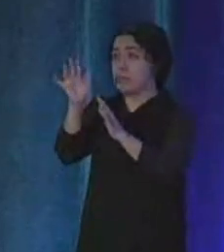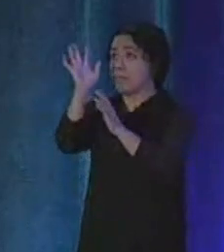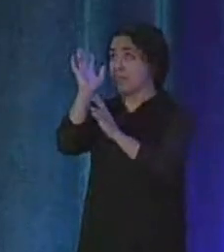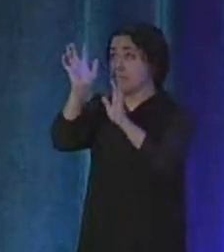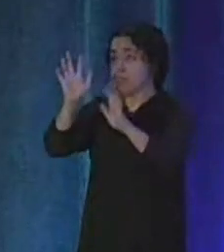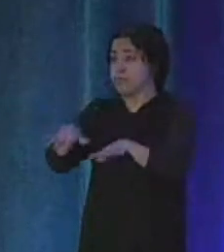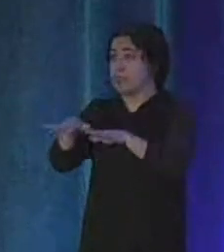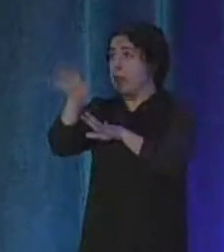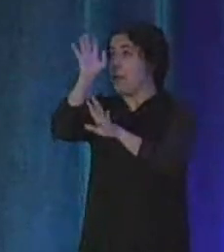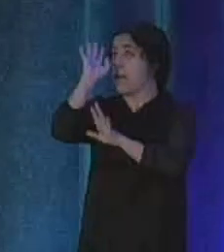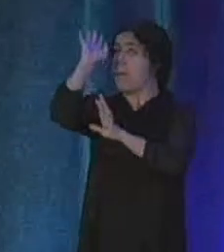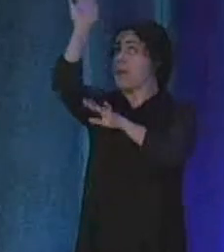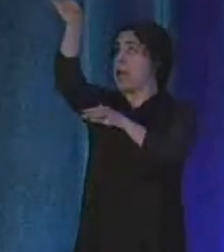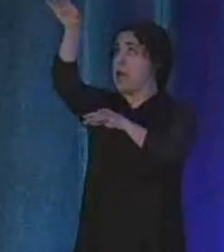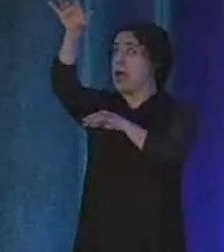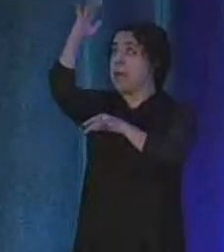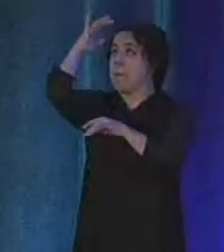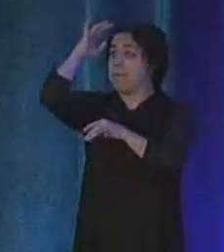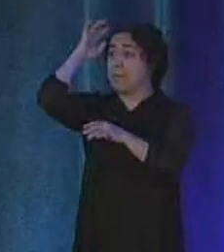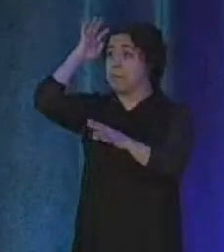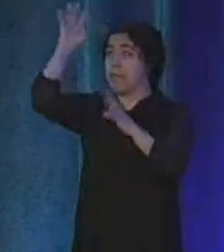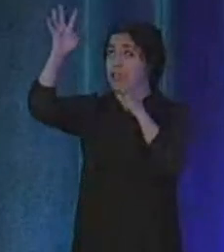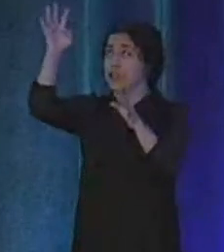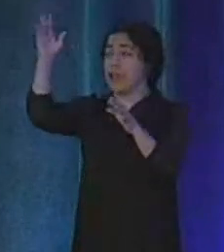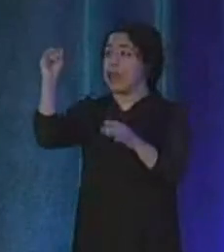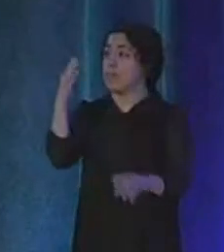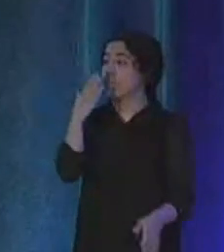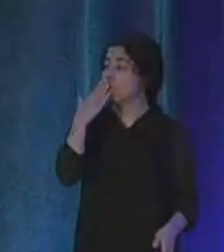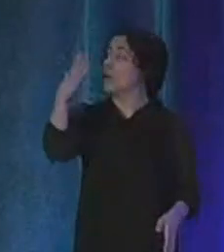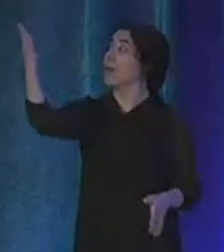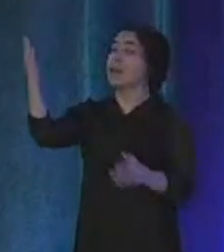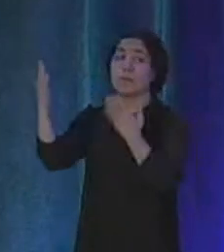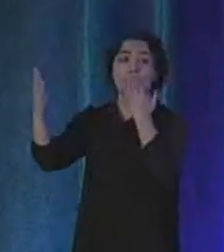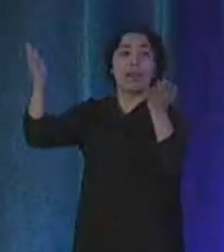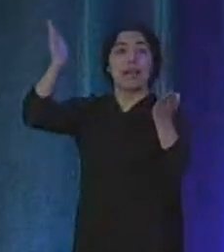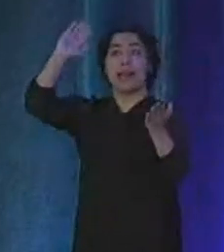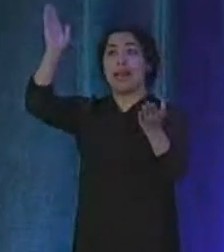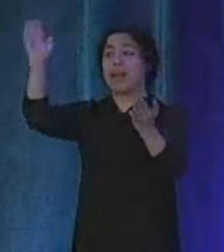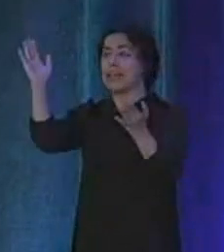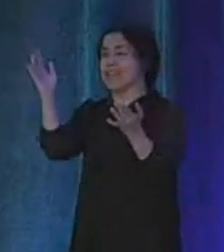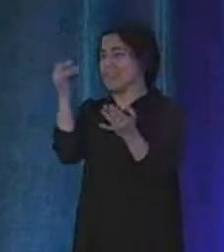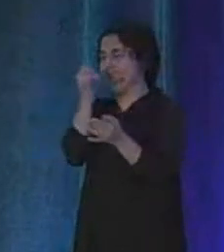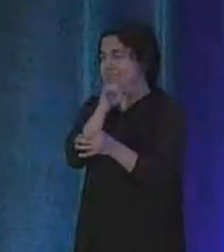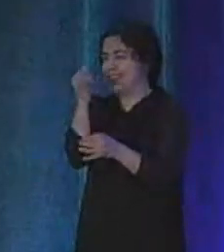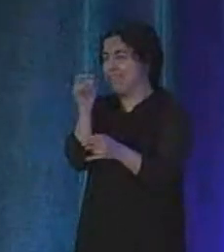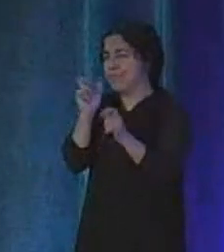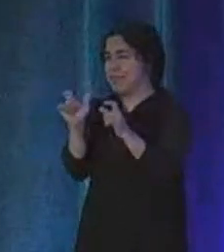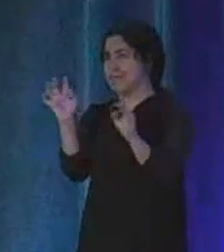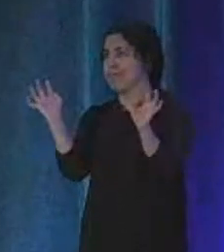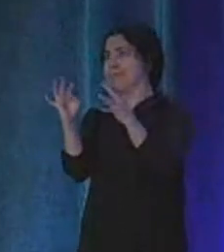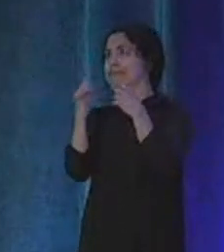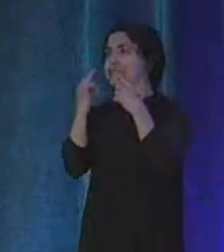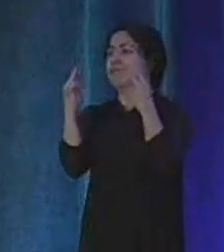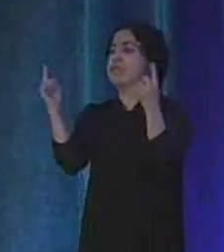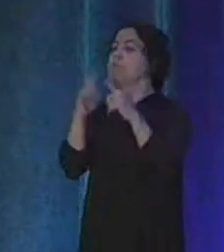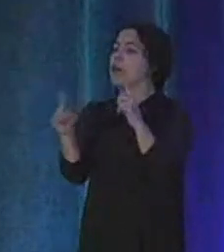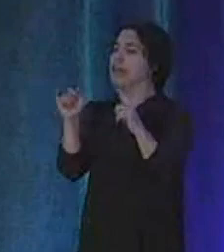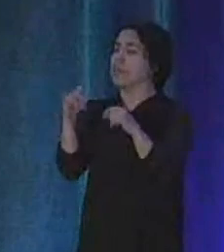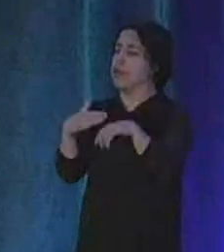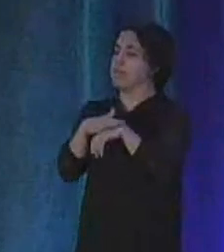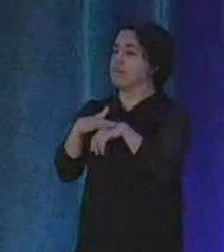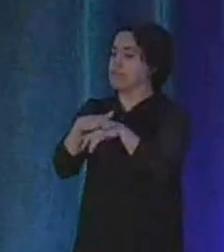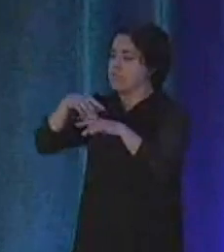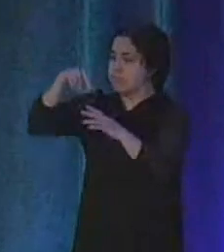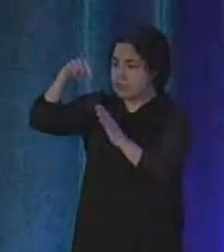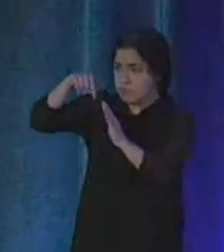and blow kisses. It's kind of ridiculous. But when you look past that surface level, these are things that these athletes do to